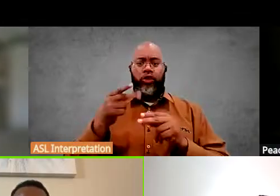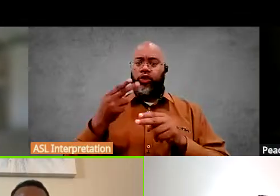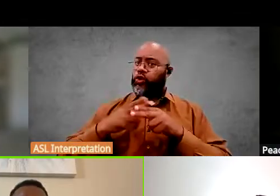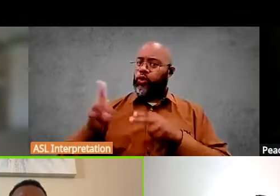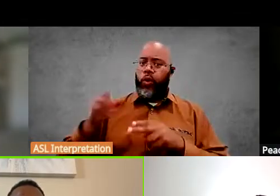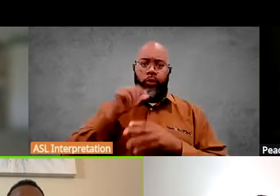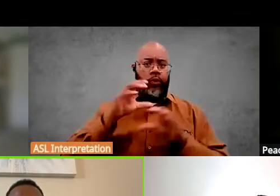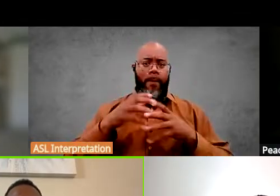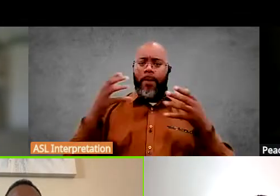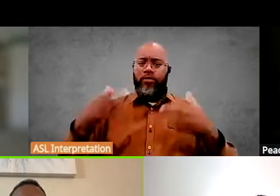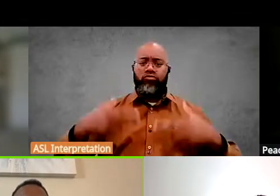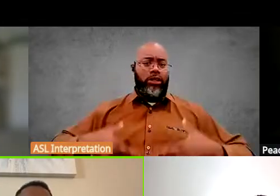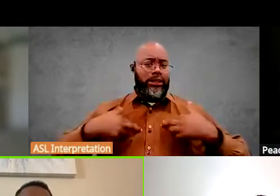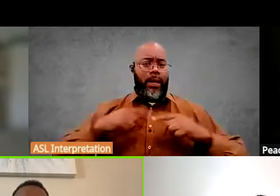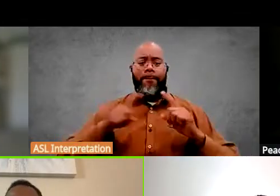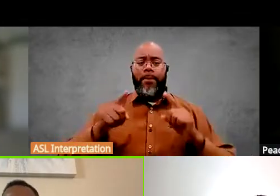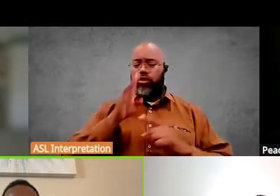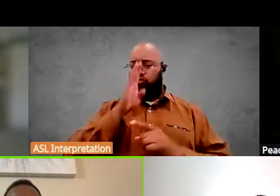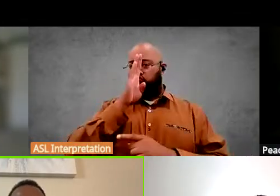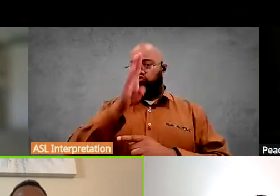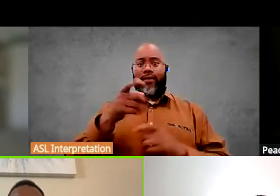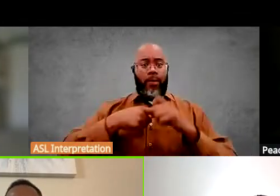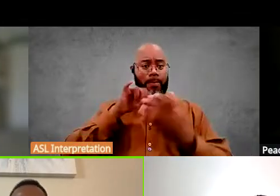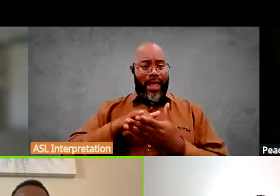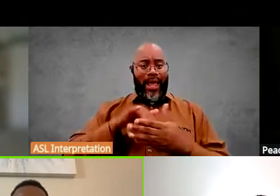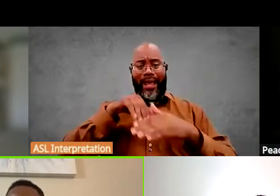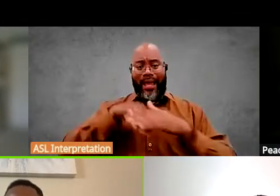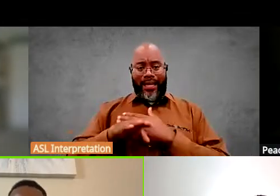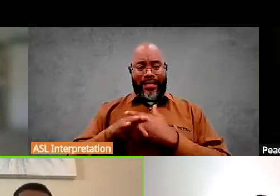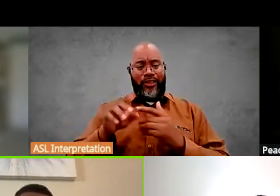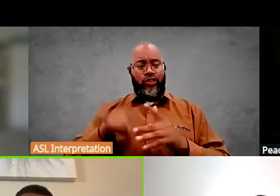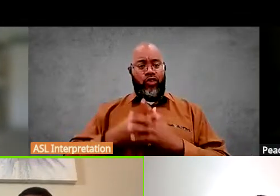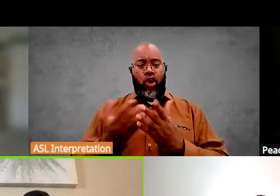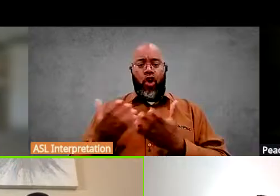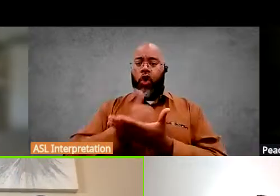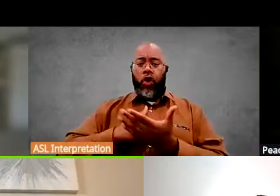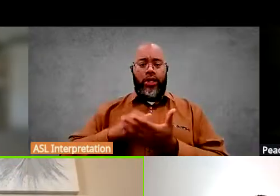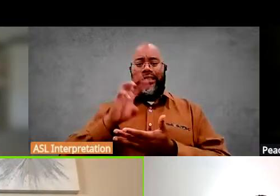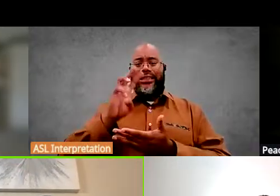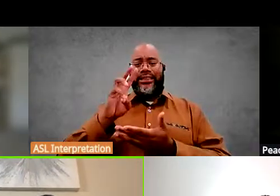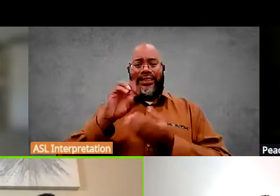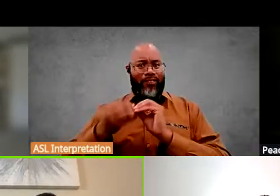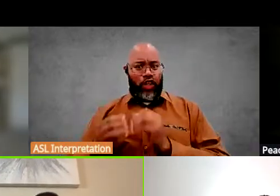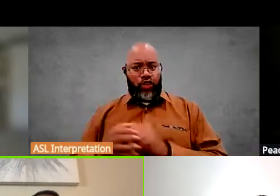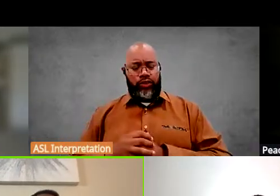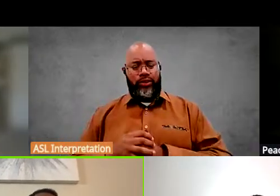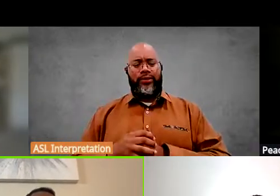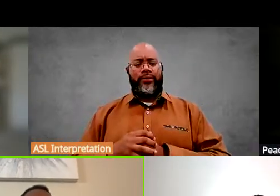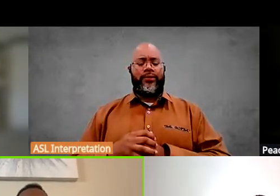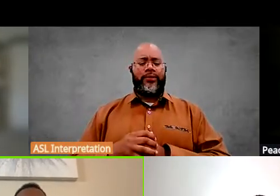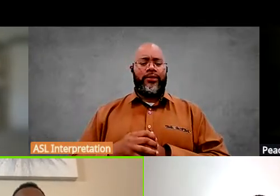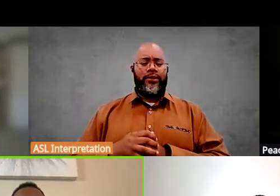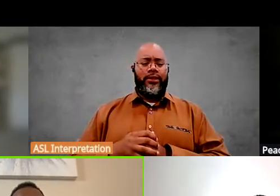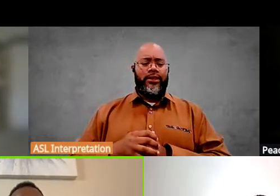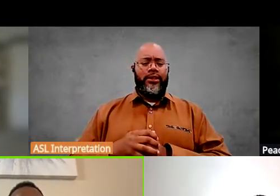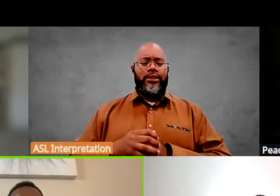do much residency, but straight out of that, they start earning six figures. So these are some